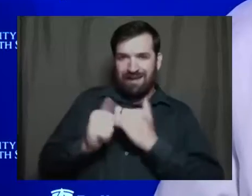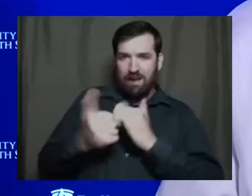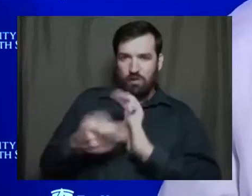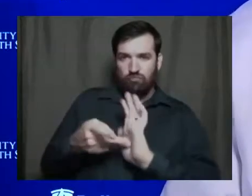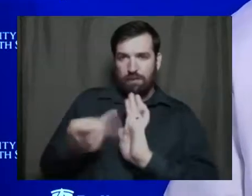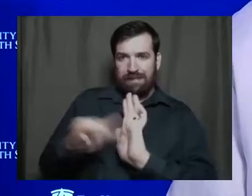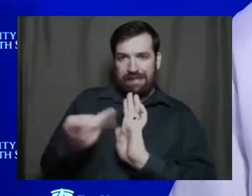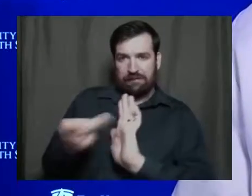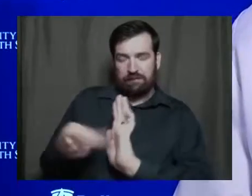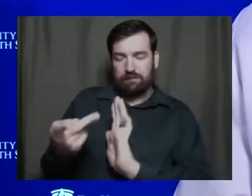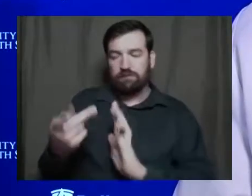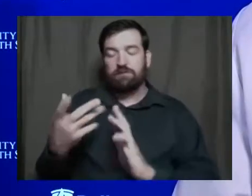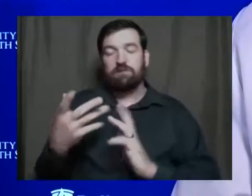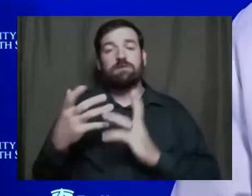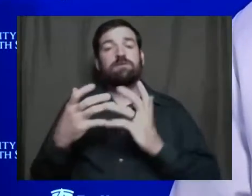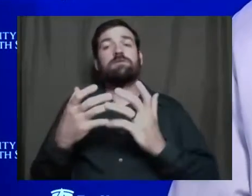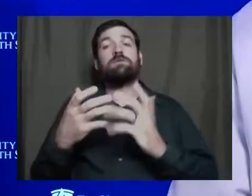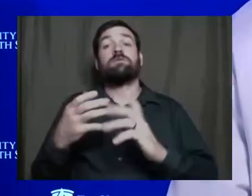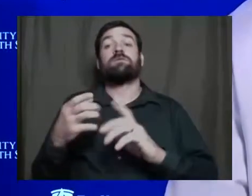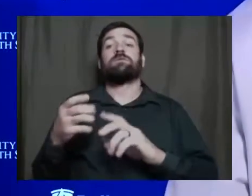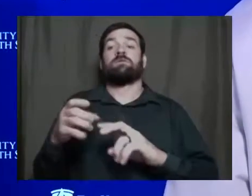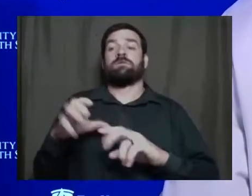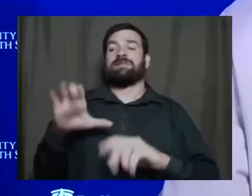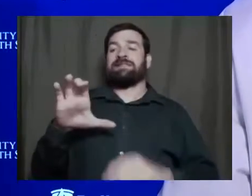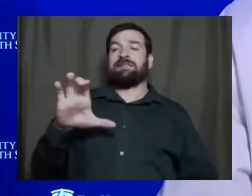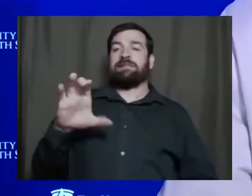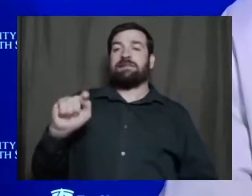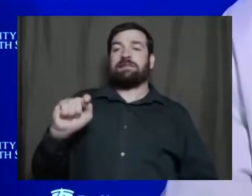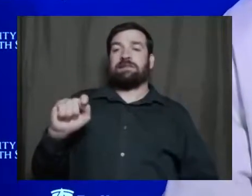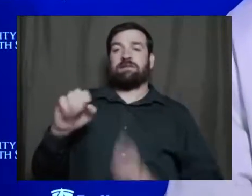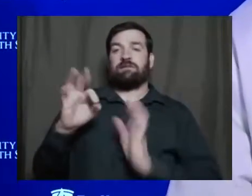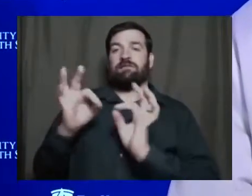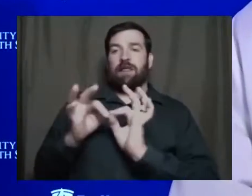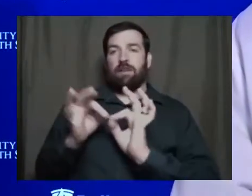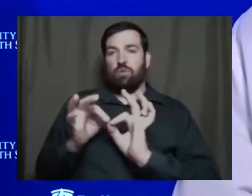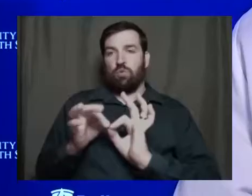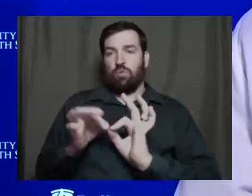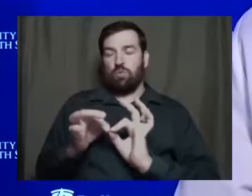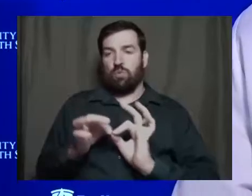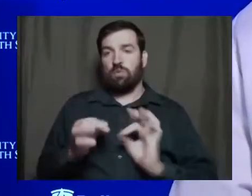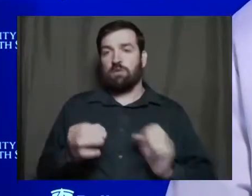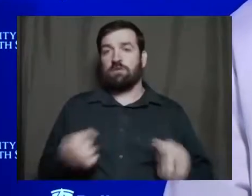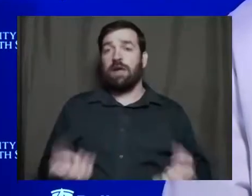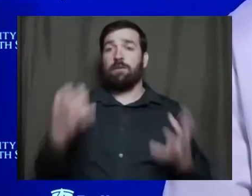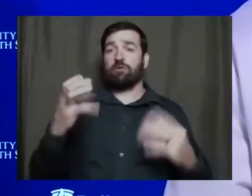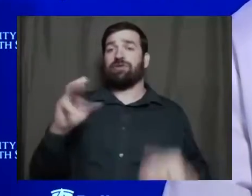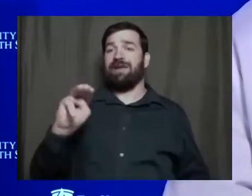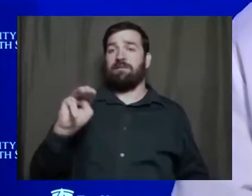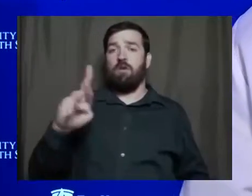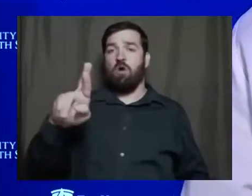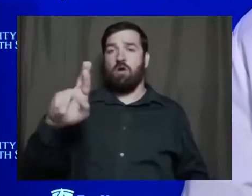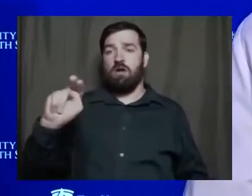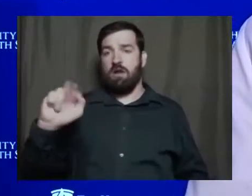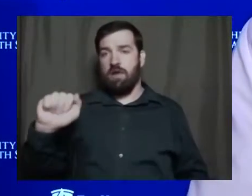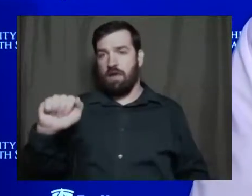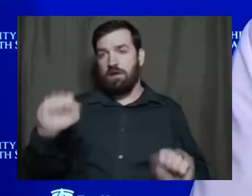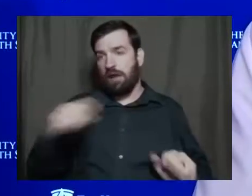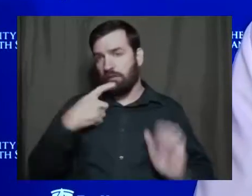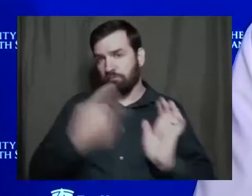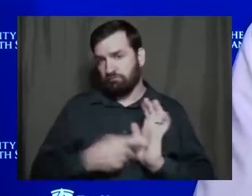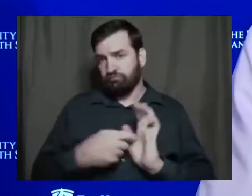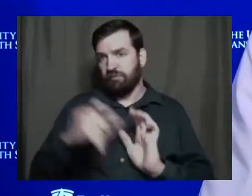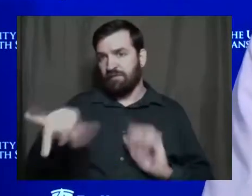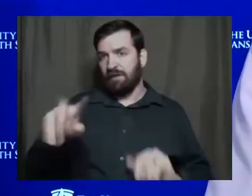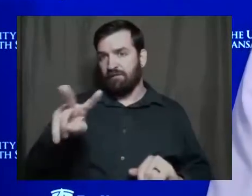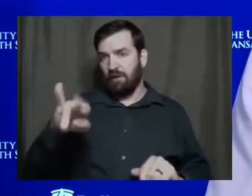they looked at CT values, or how much mRNA they can detect of the virus, and certainly at the first